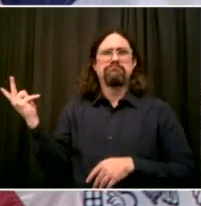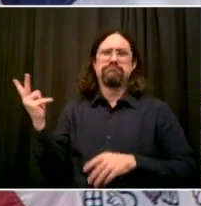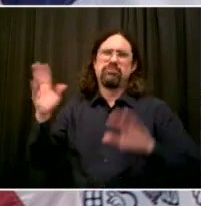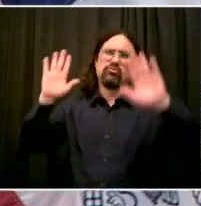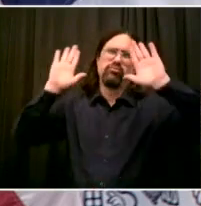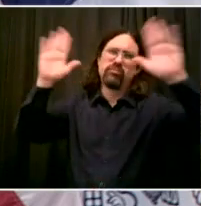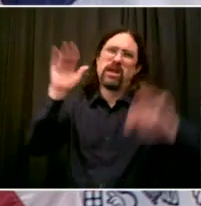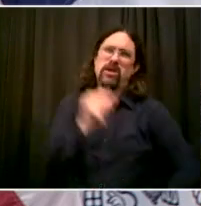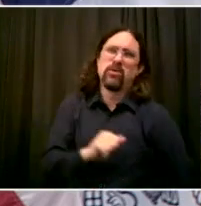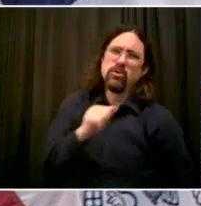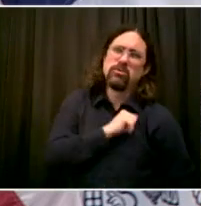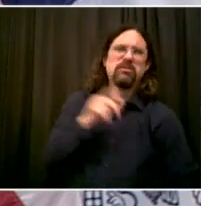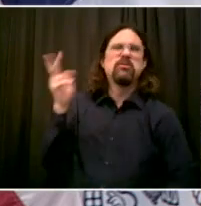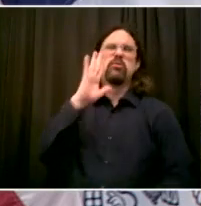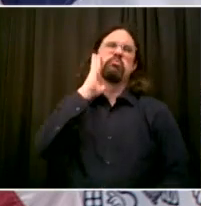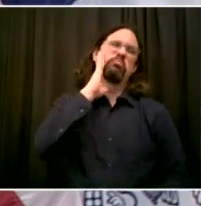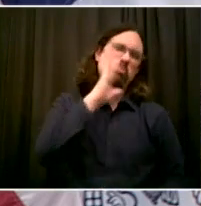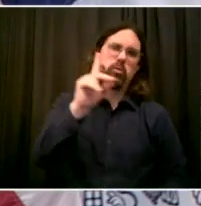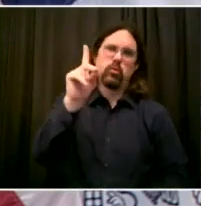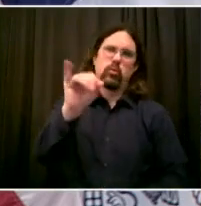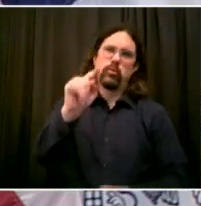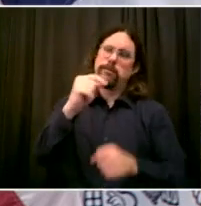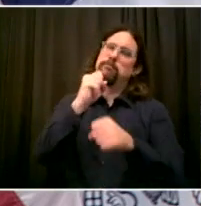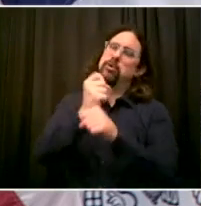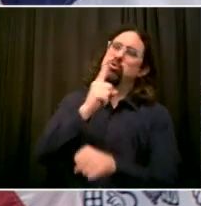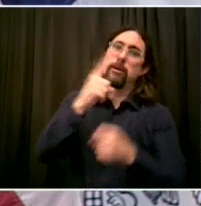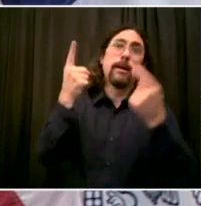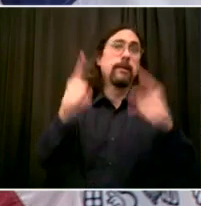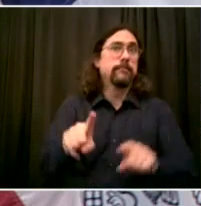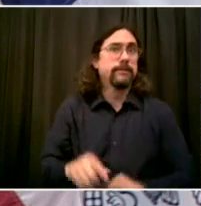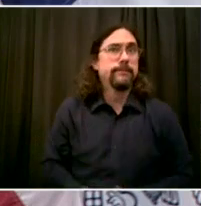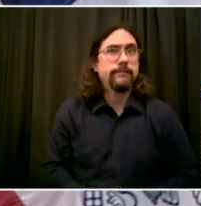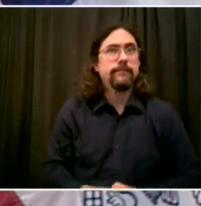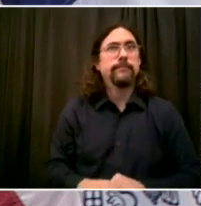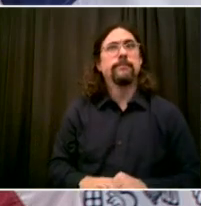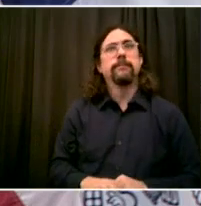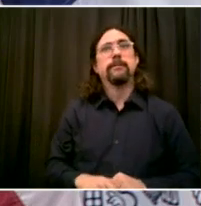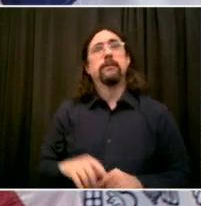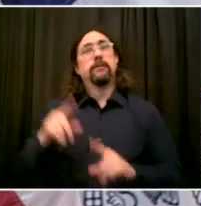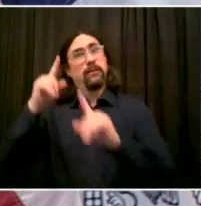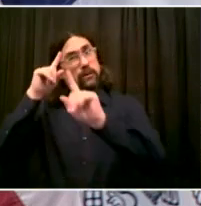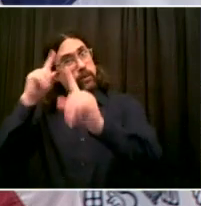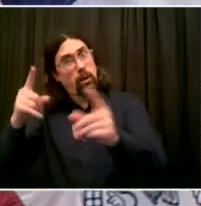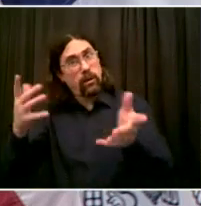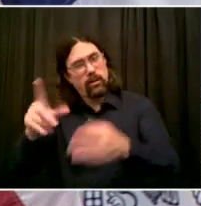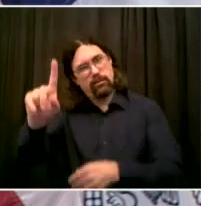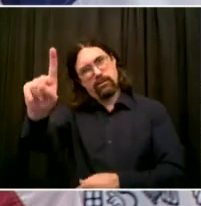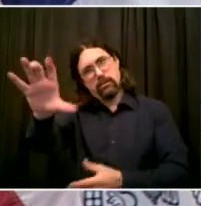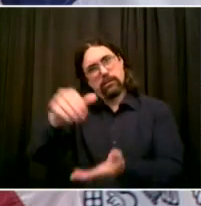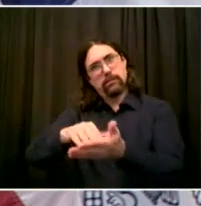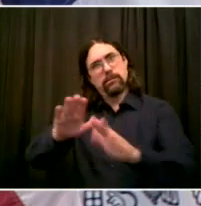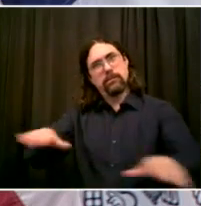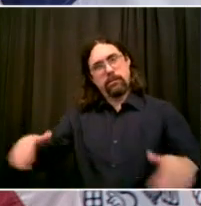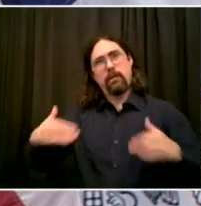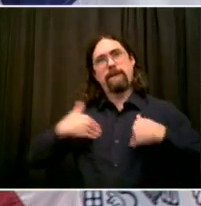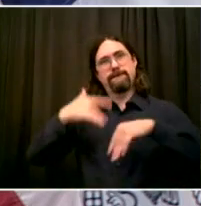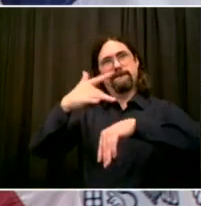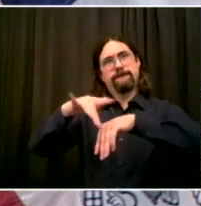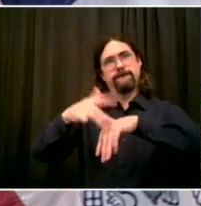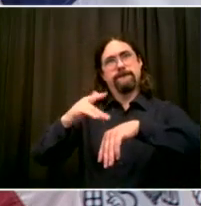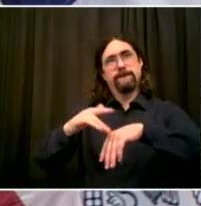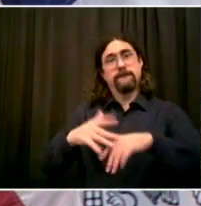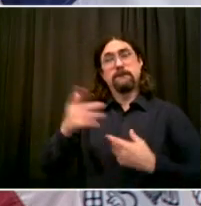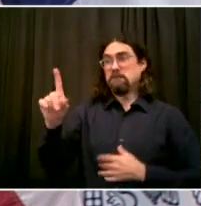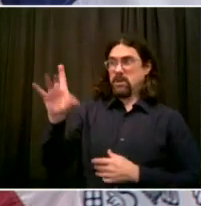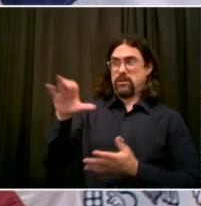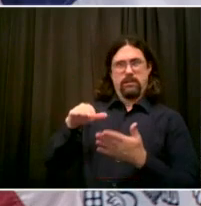you today, this day in July, that there'll be childcare for 100,000 kids, and we aim to go farther. That families will get that